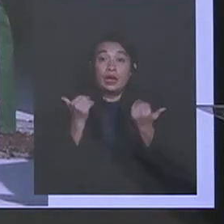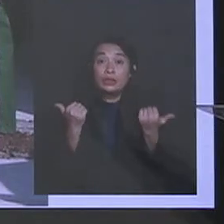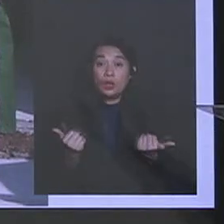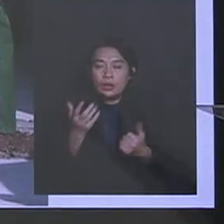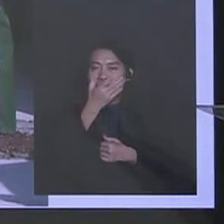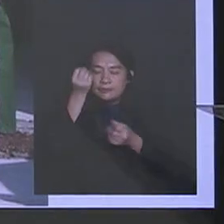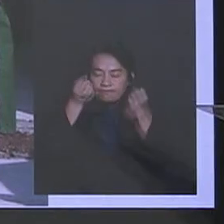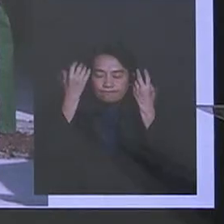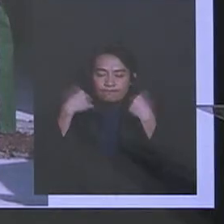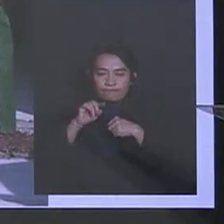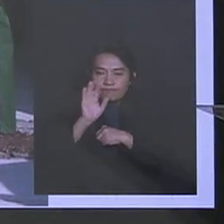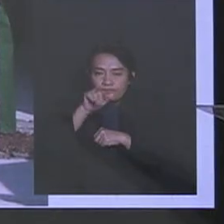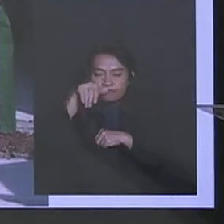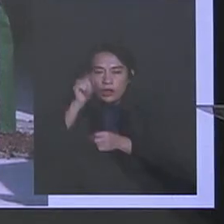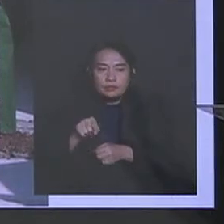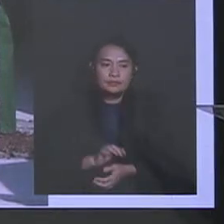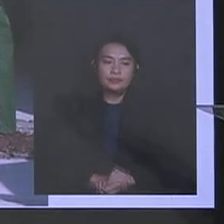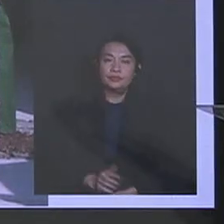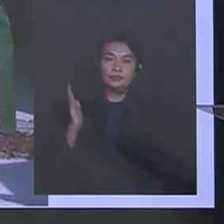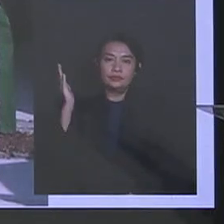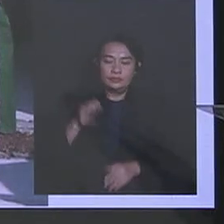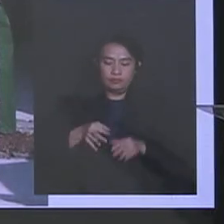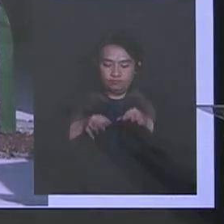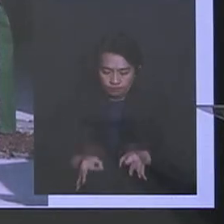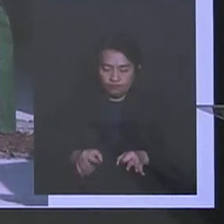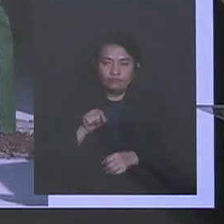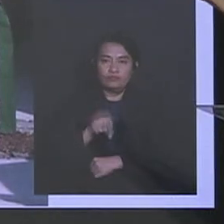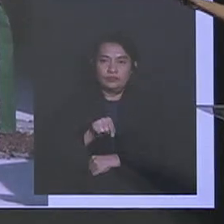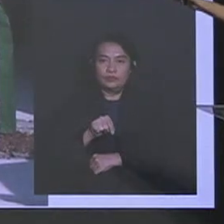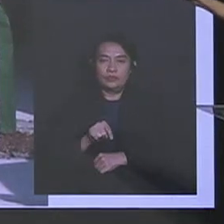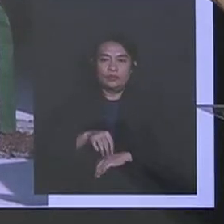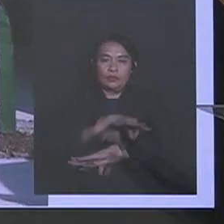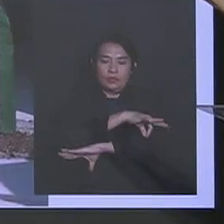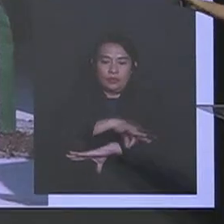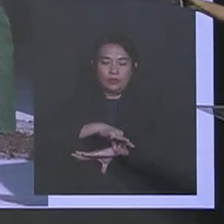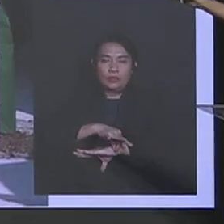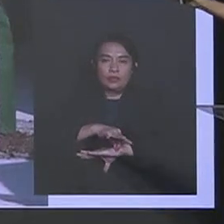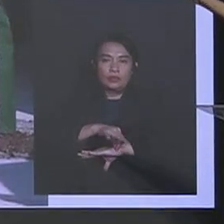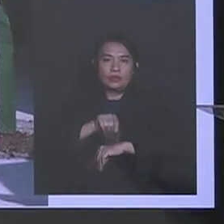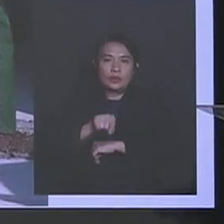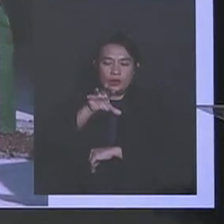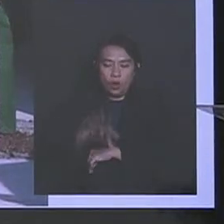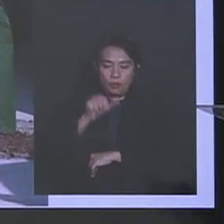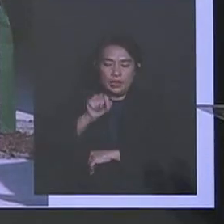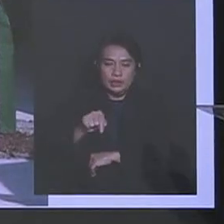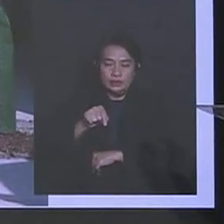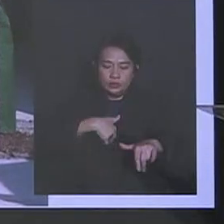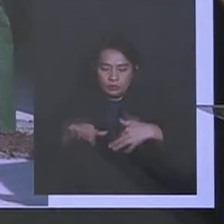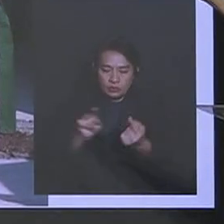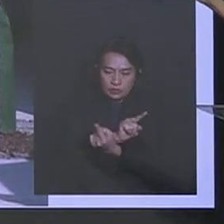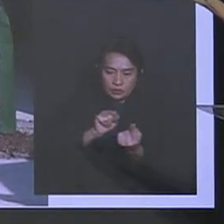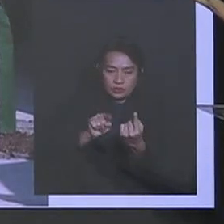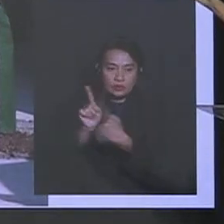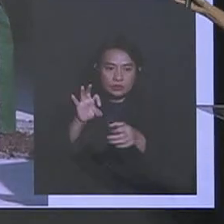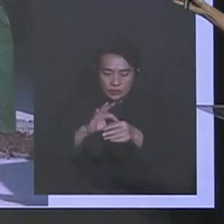design decision that you can make in a city. It's the relationship of the building to the sidewalk, to the street. And you'll hear me